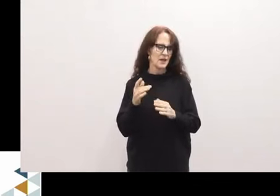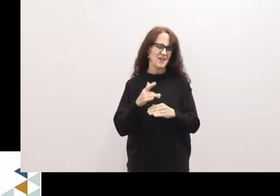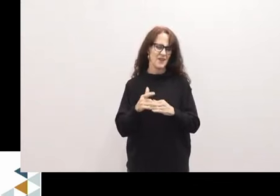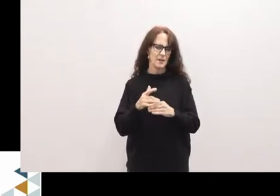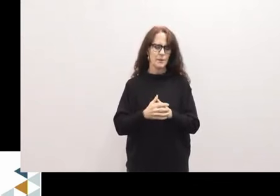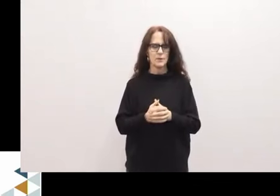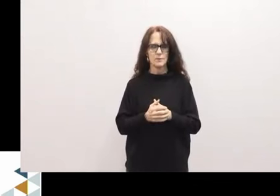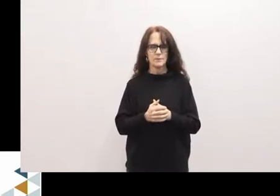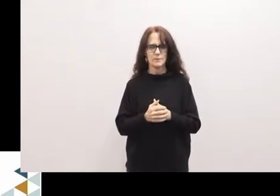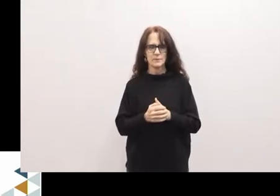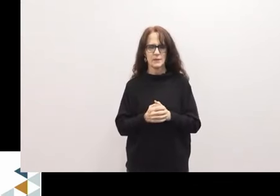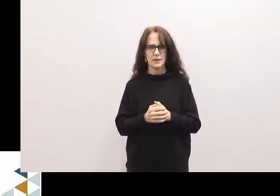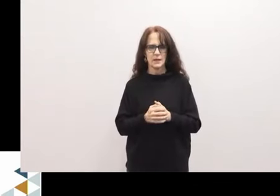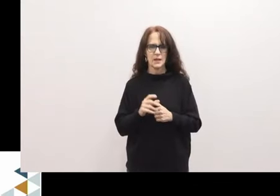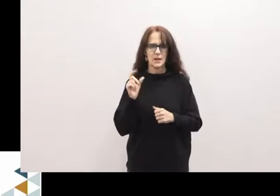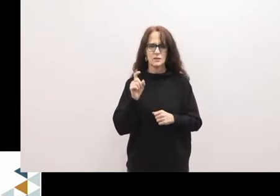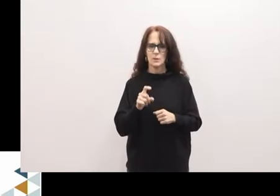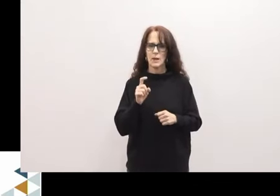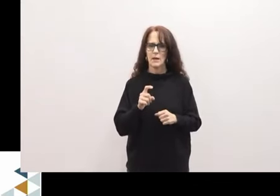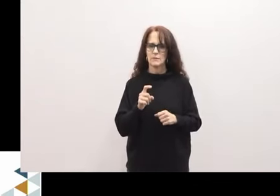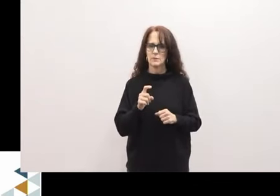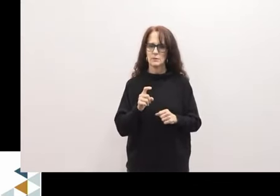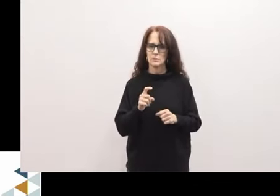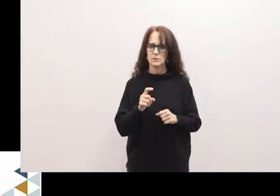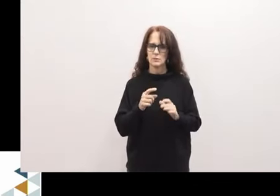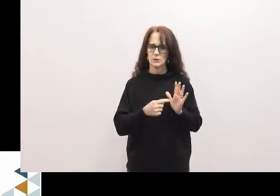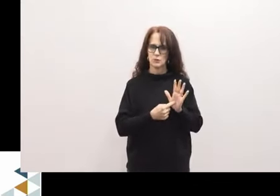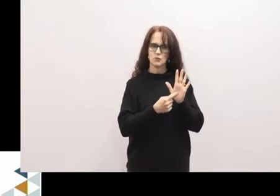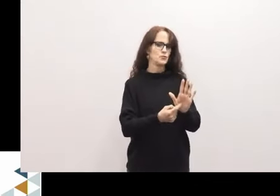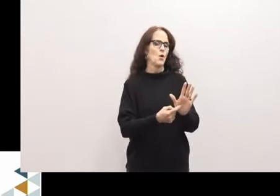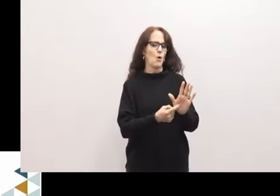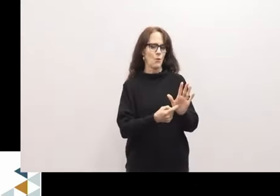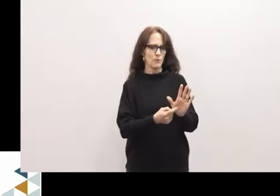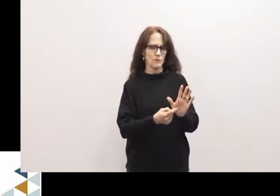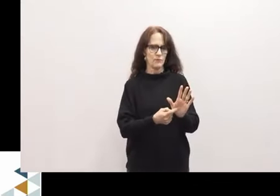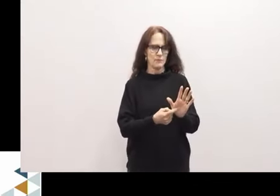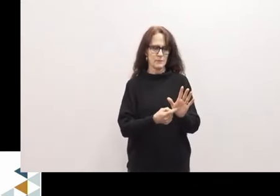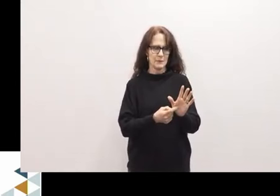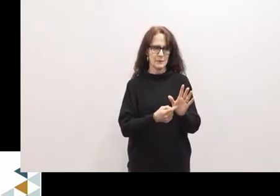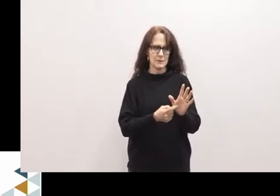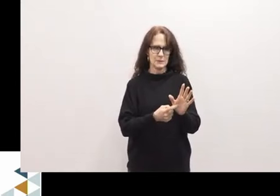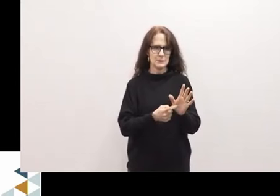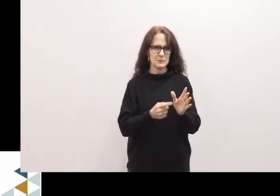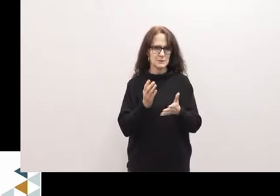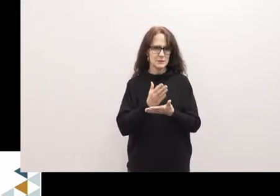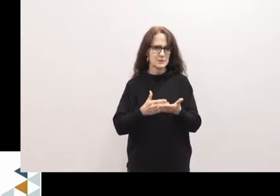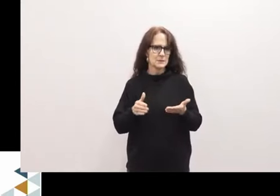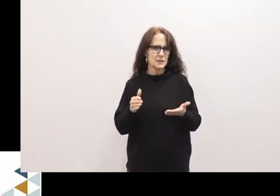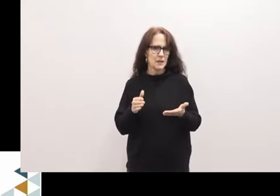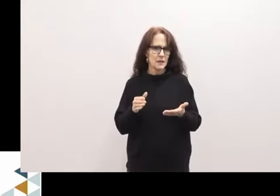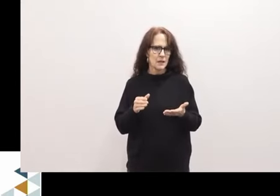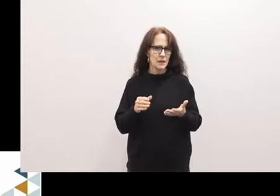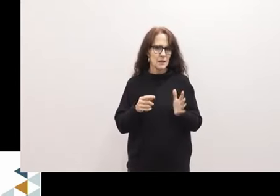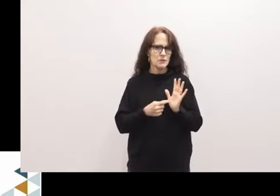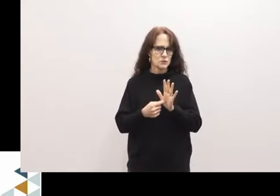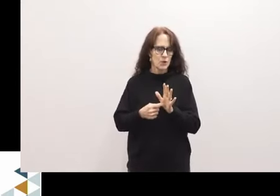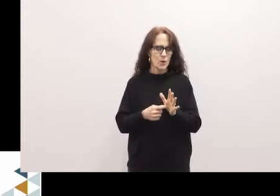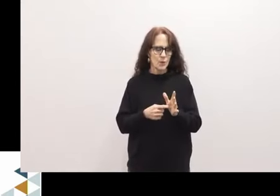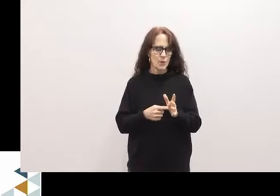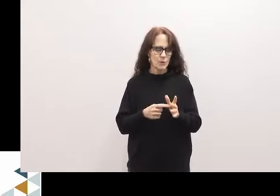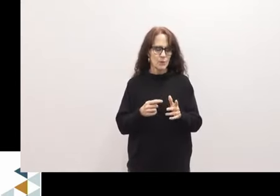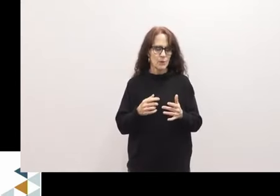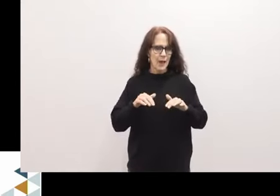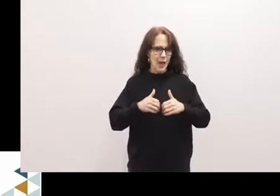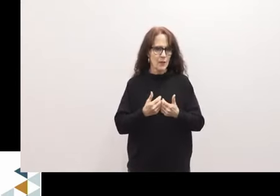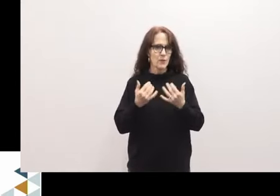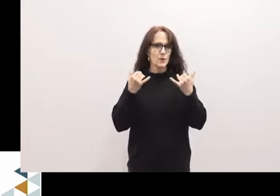So we have to call out these factors because they're important factors as we start digging into how they're currently